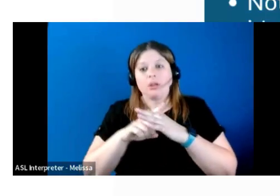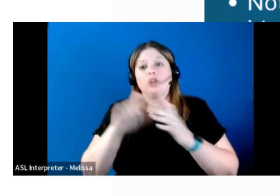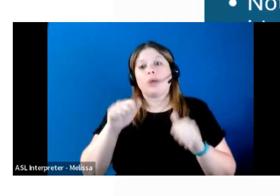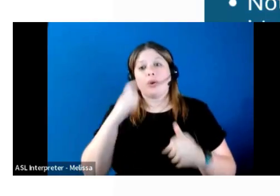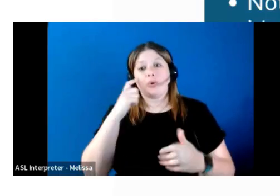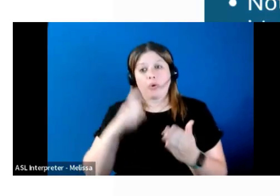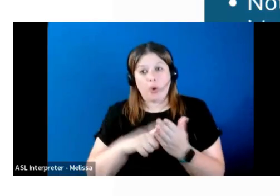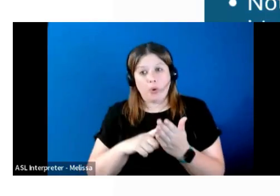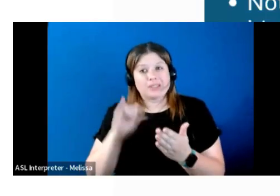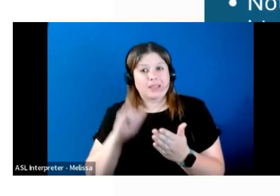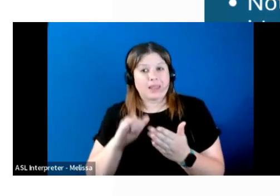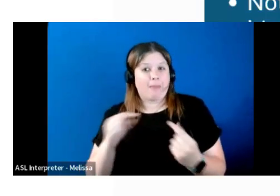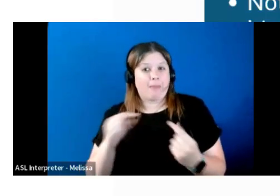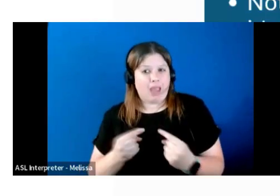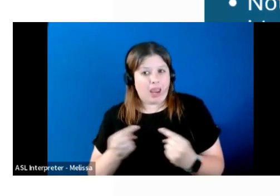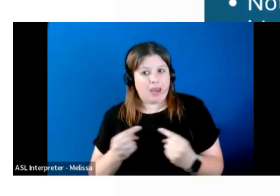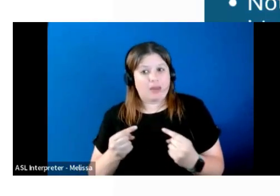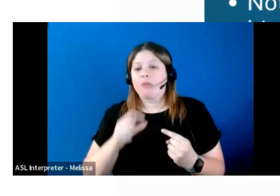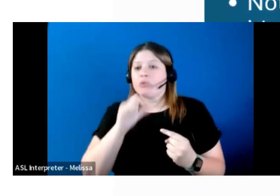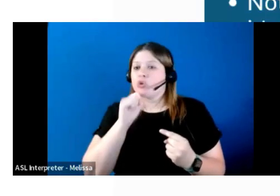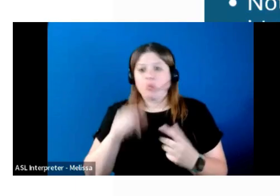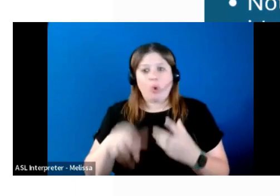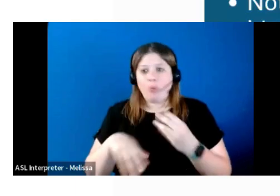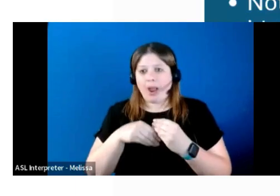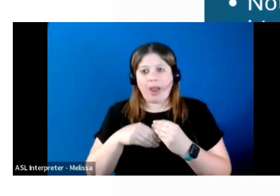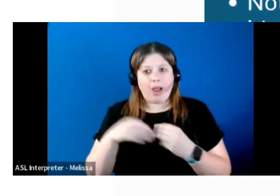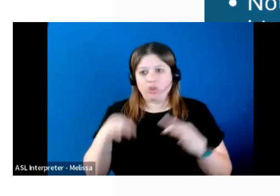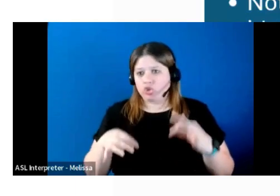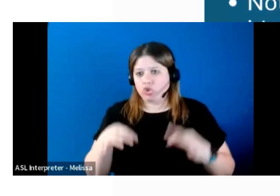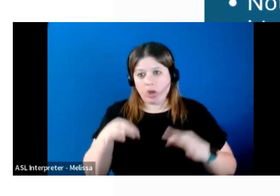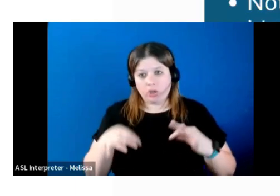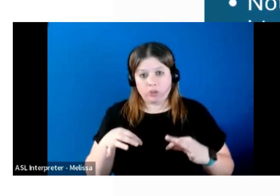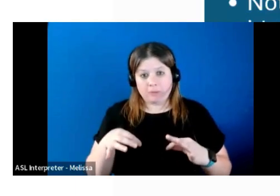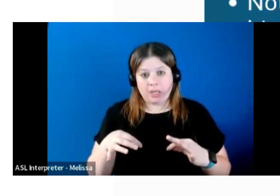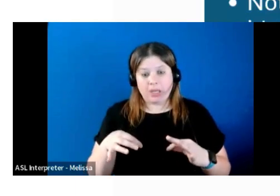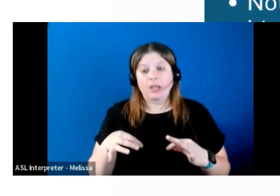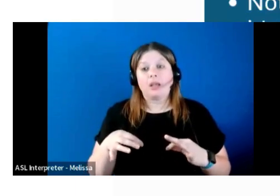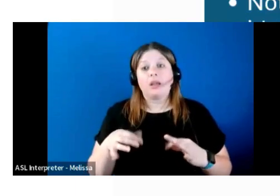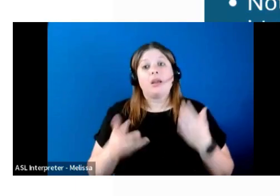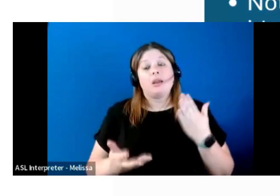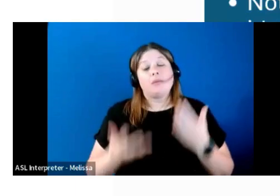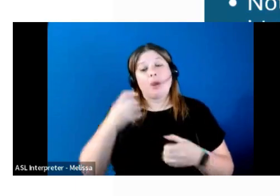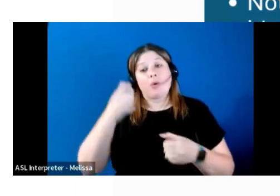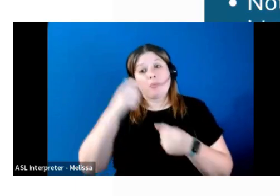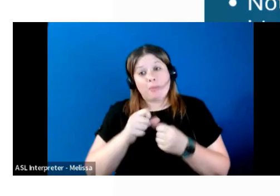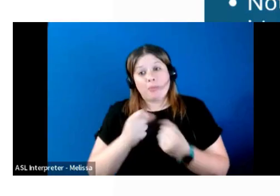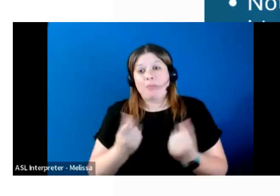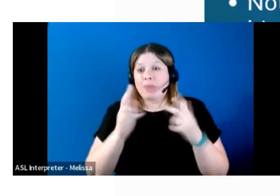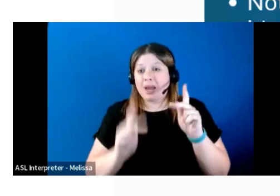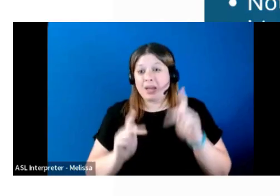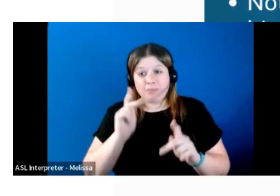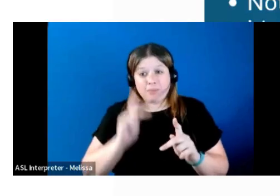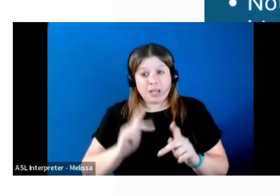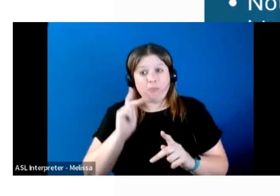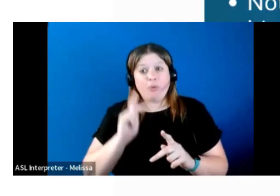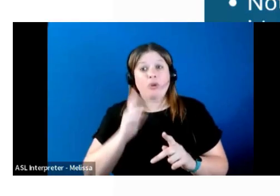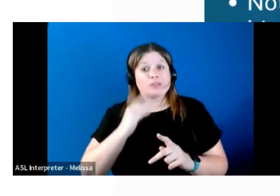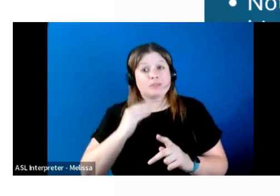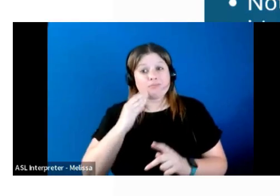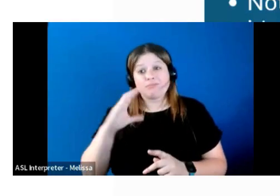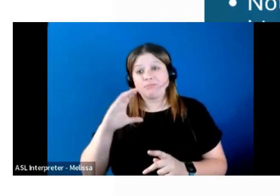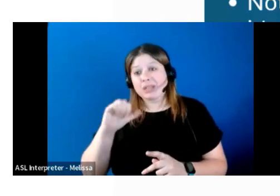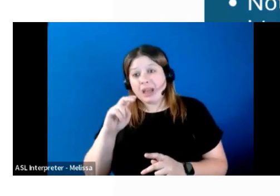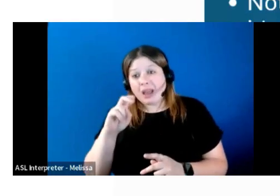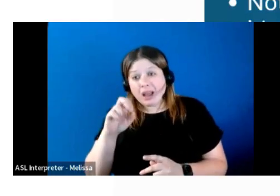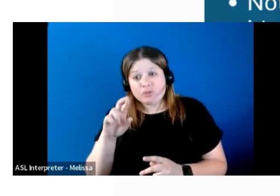more judgment. You might remember that many people going through cancer struggle with body changes too, and